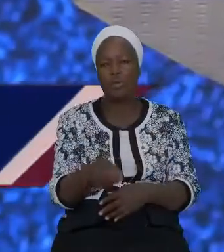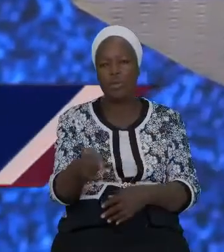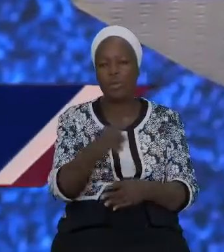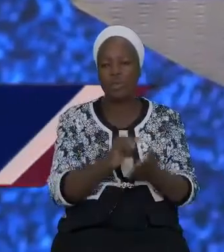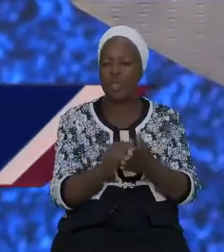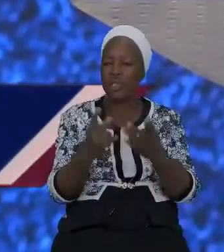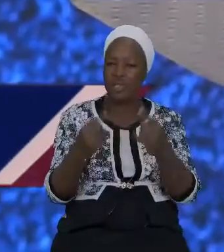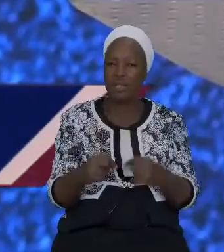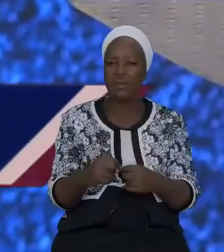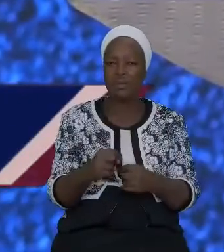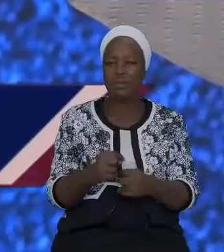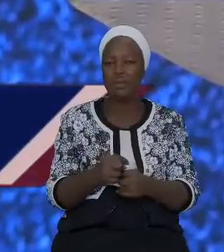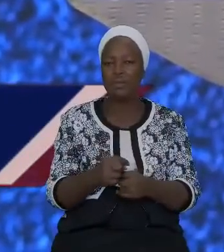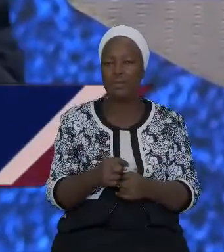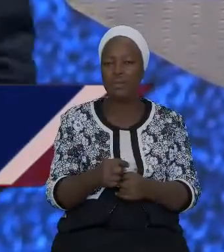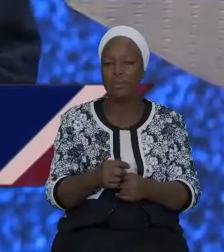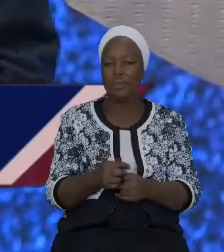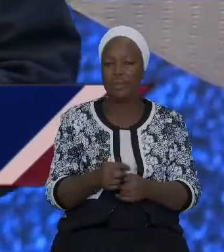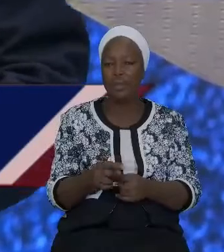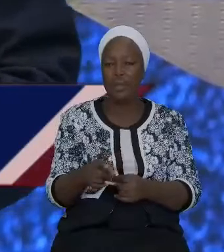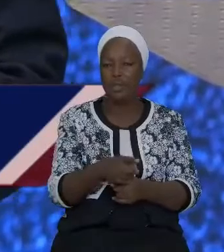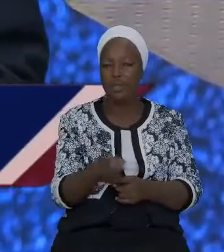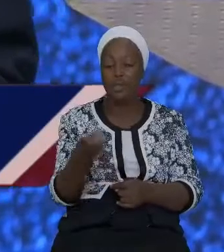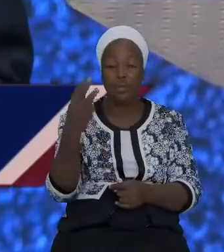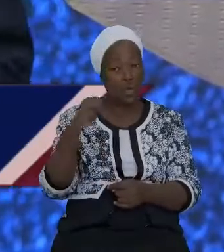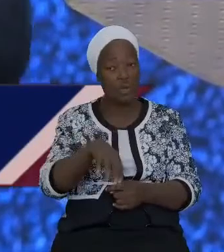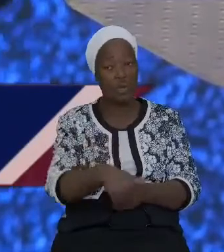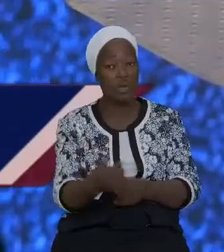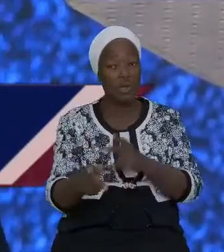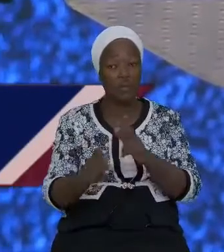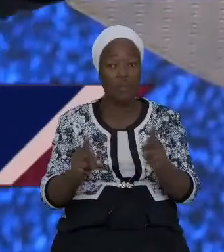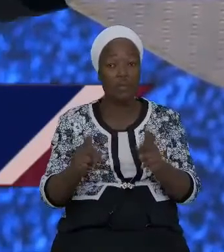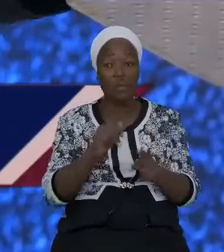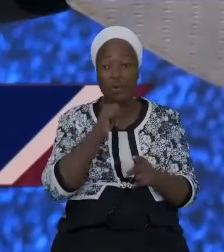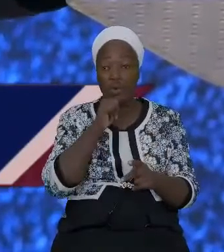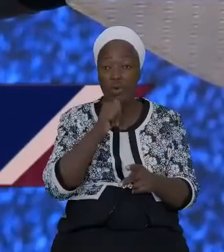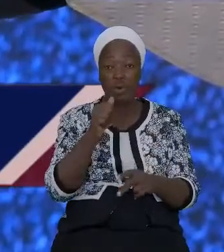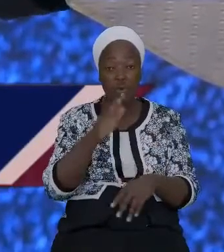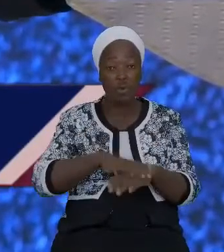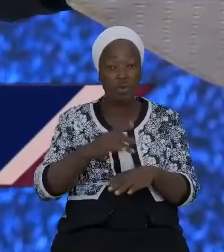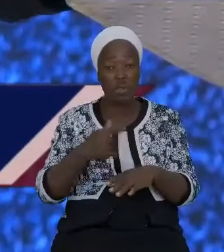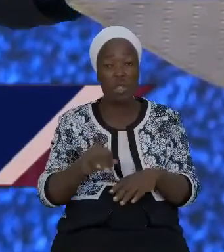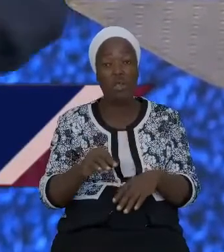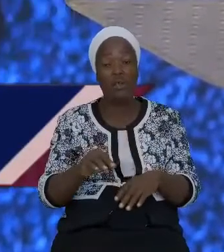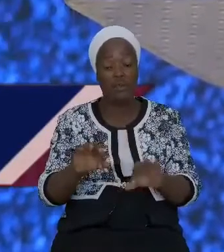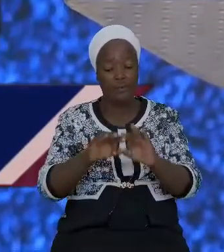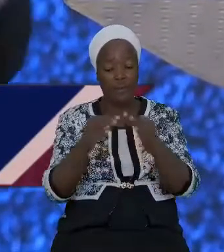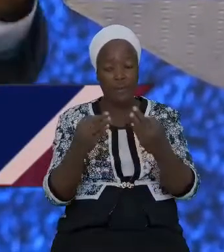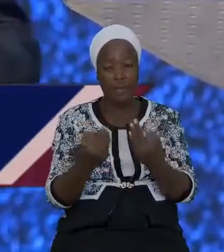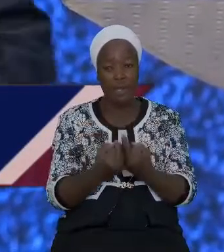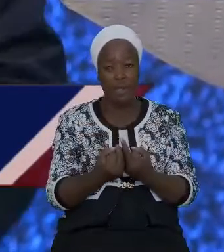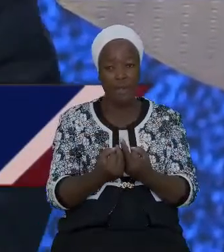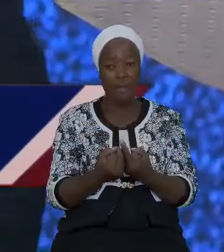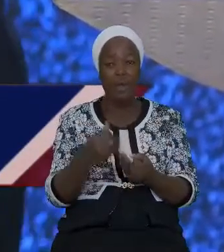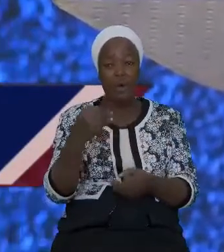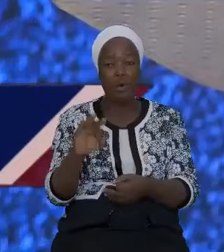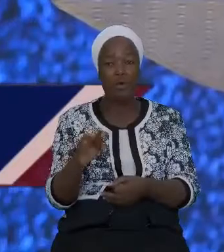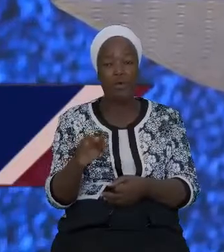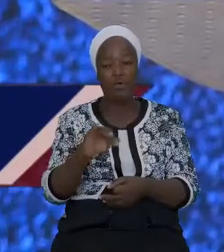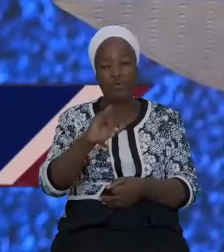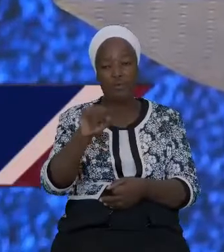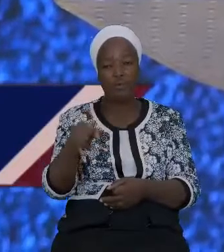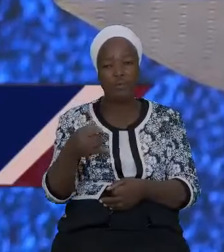that came. Those were other people, not of the family of Jacob. There were other people, not of